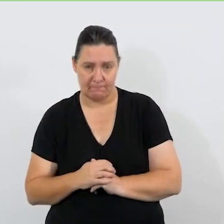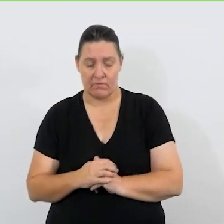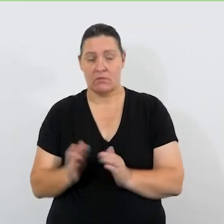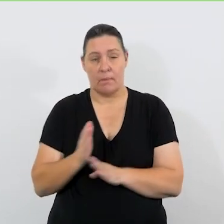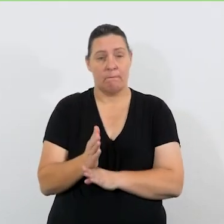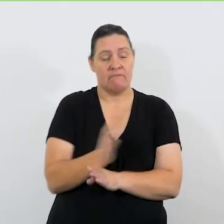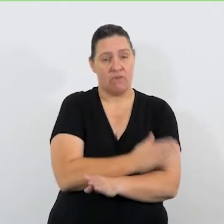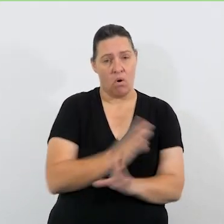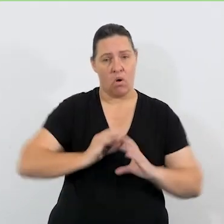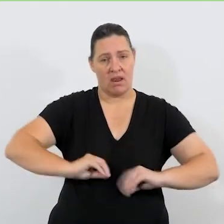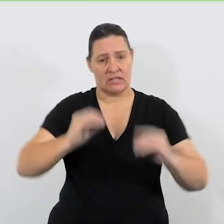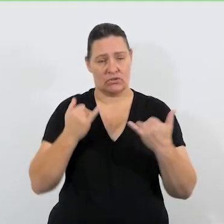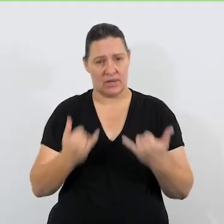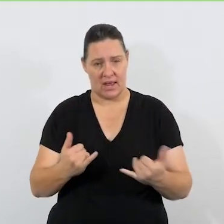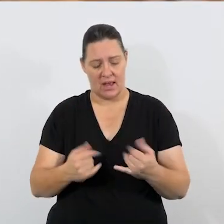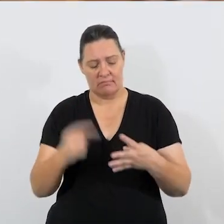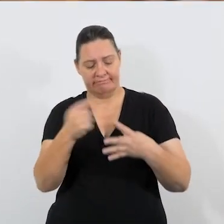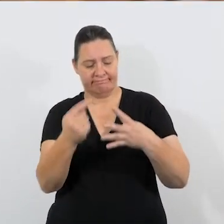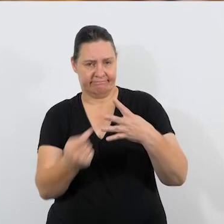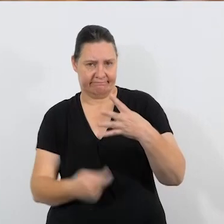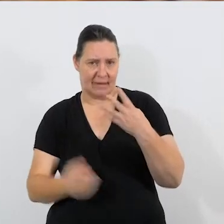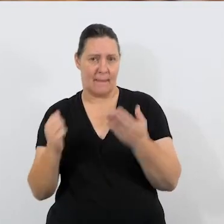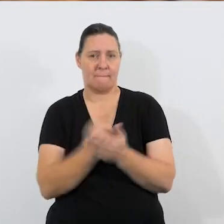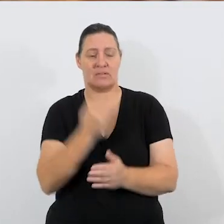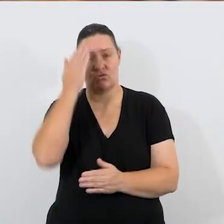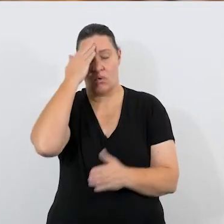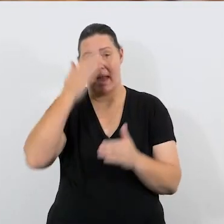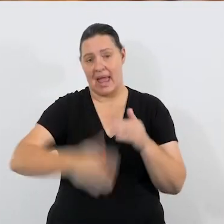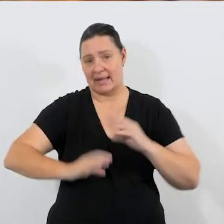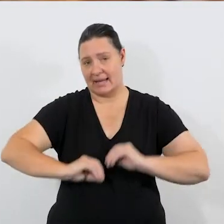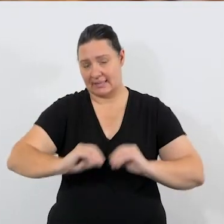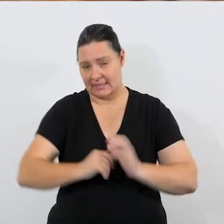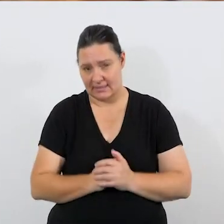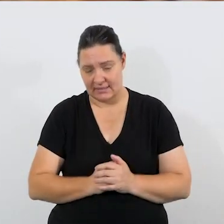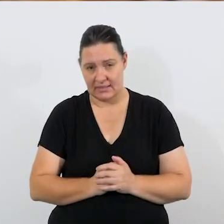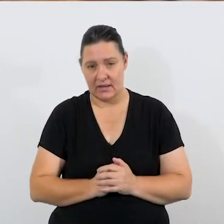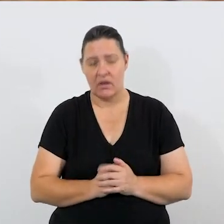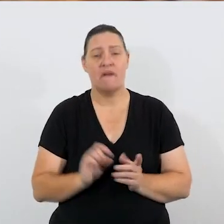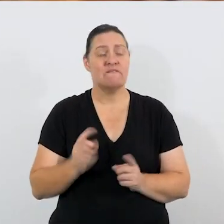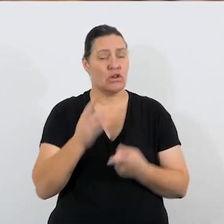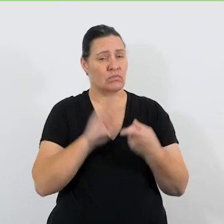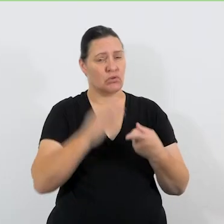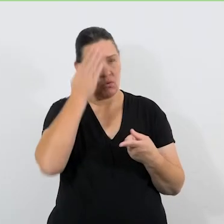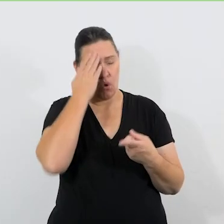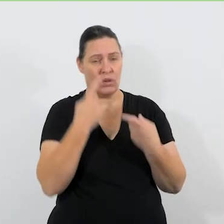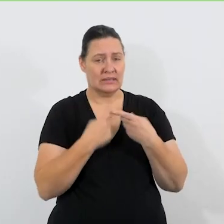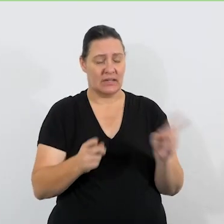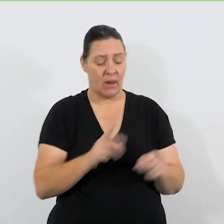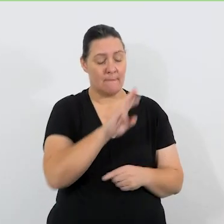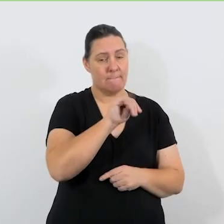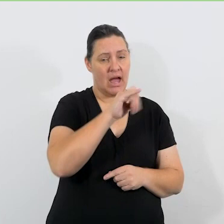So before we move on to the lesson today, these are the things you need to know by the end of this lesson. Firstly, you must know the difference